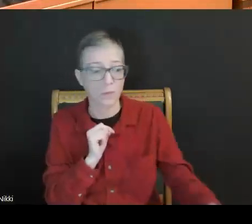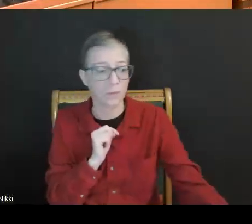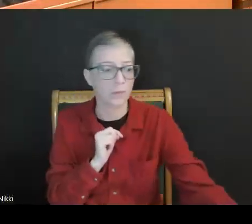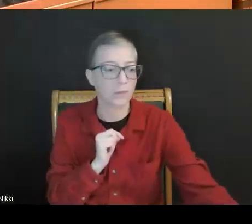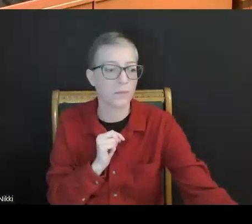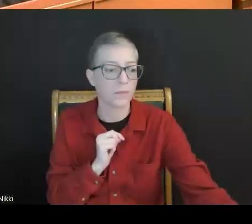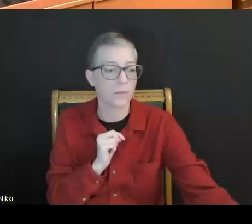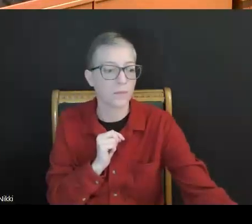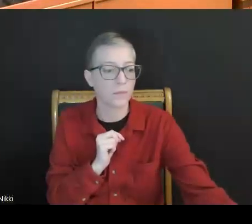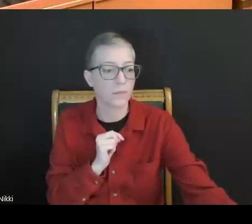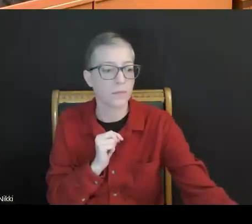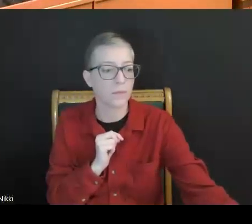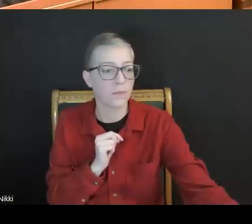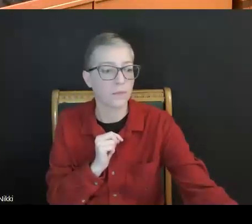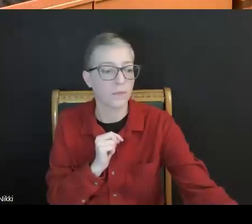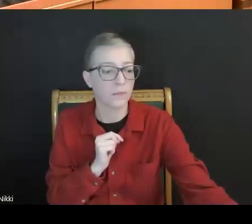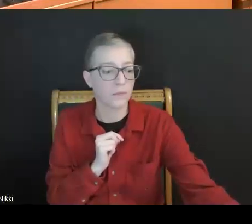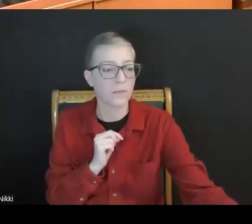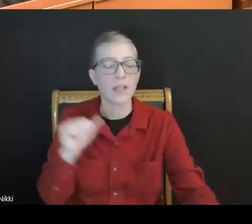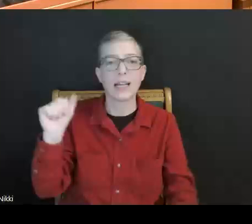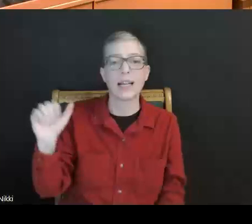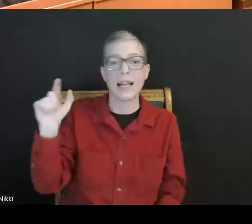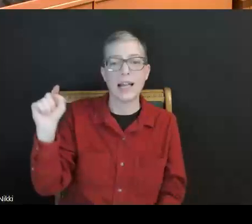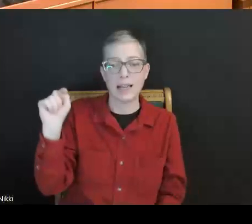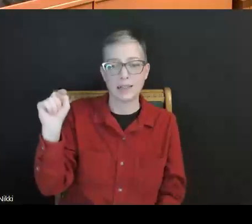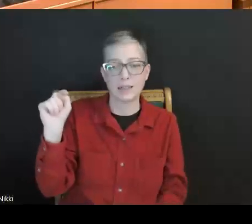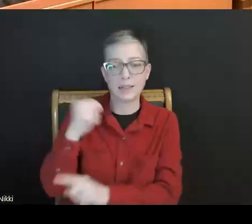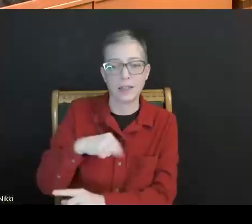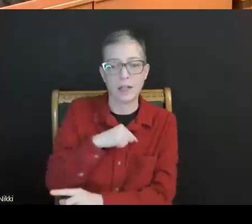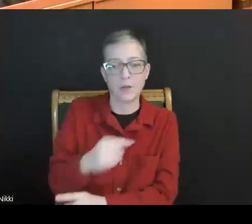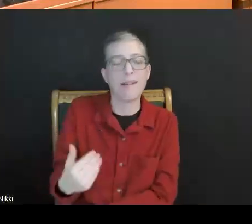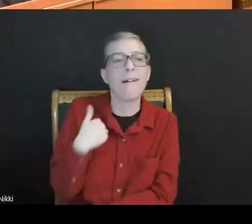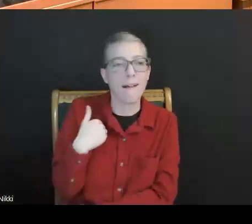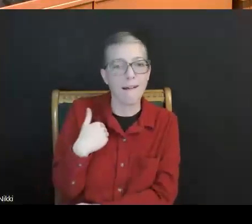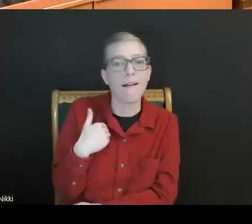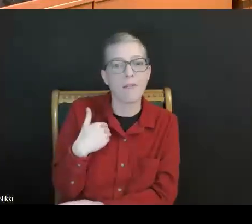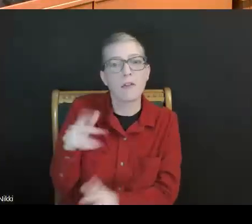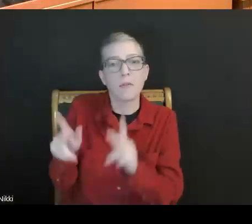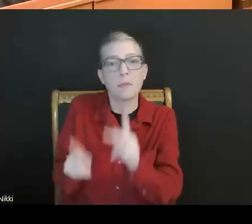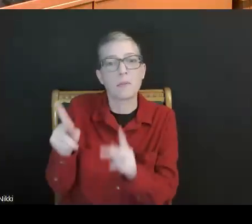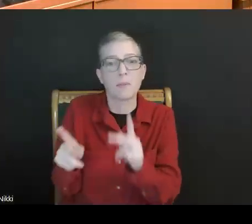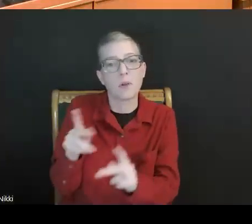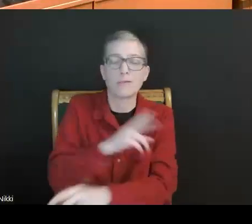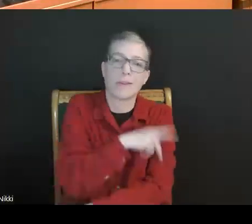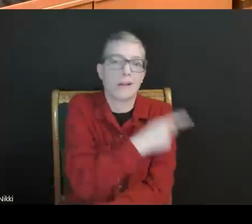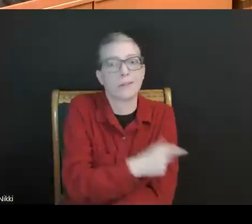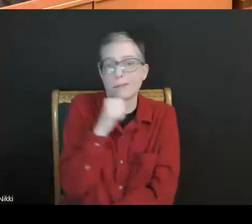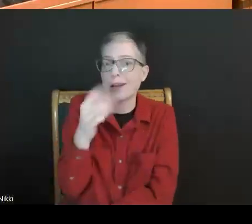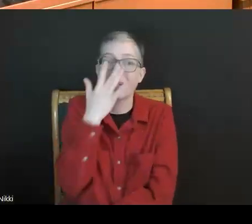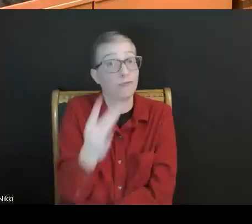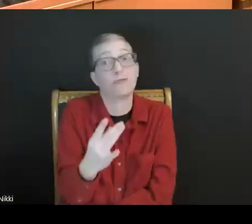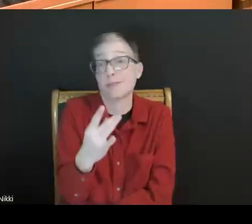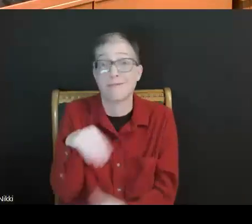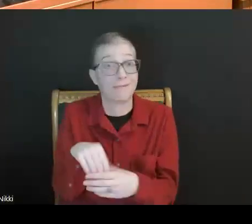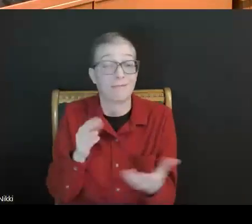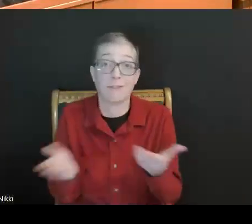we often encounter clients who are not interested in our service. And if thus far, have you encountered